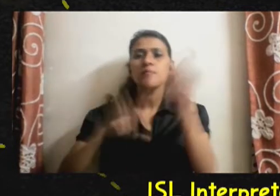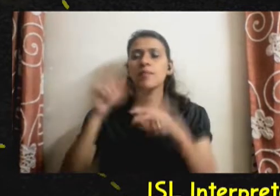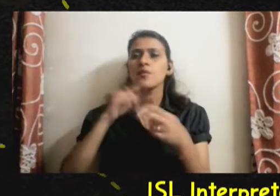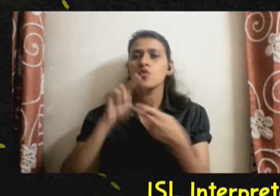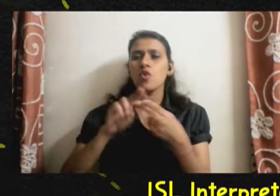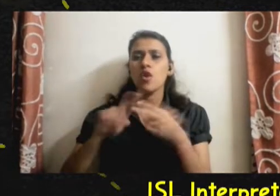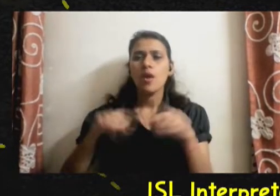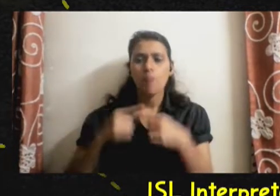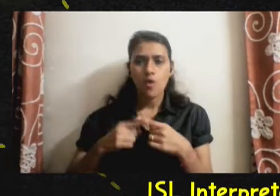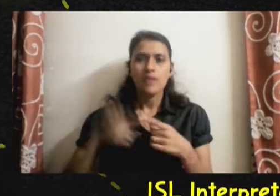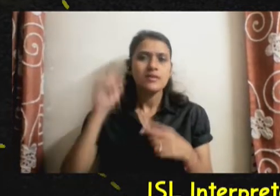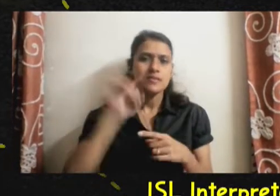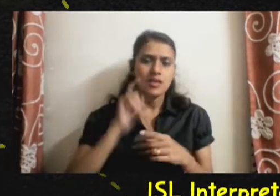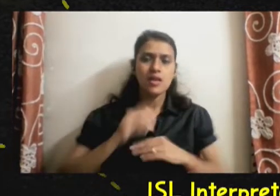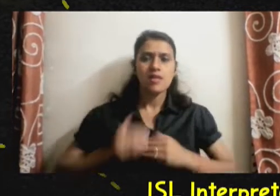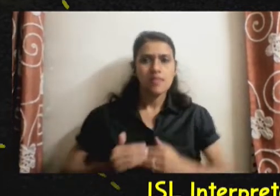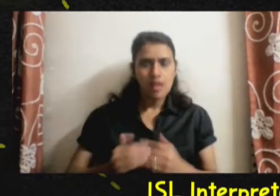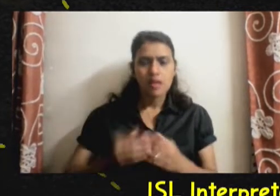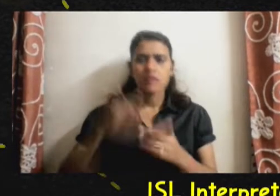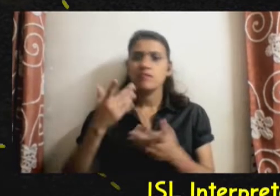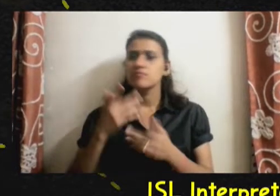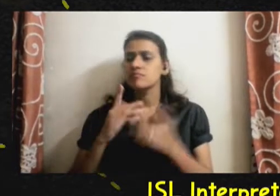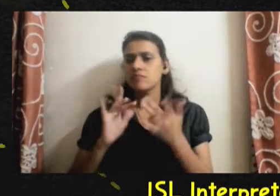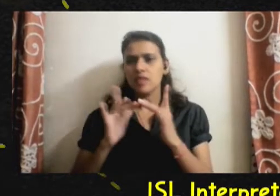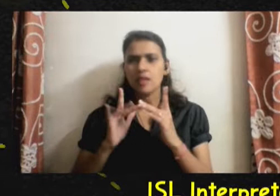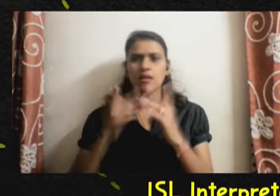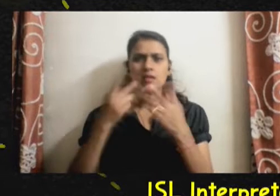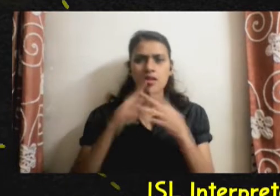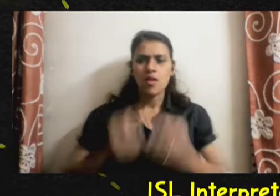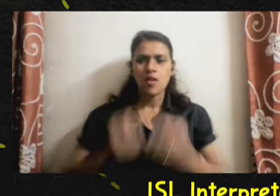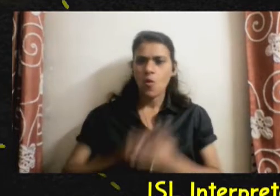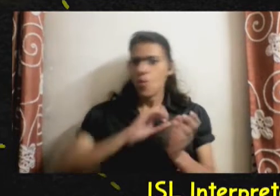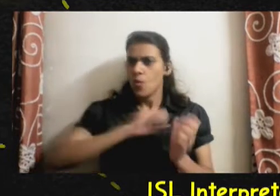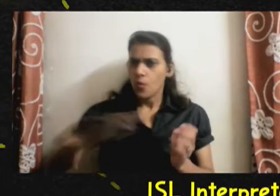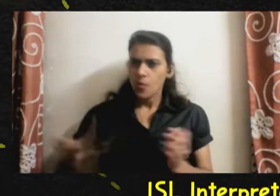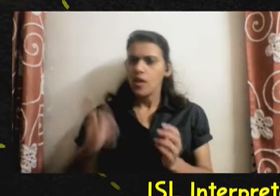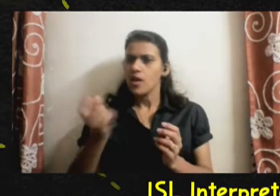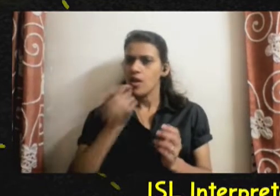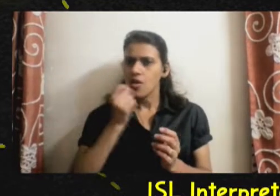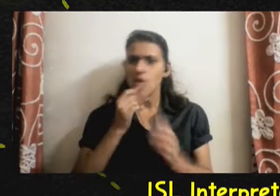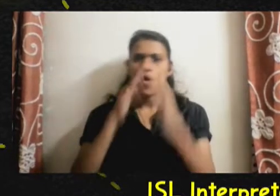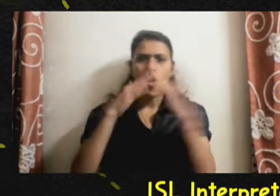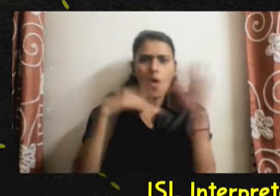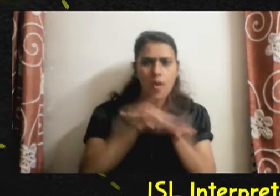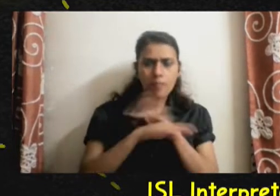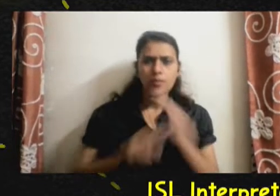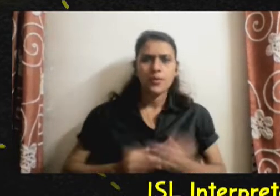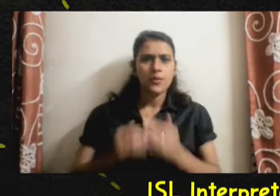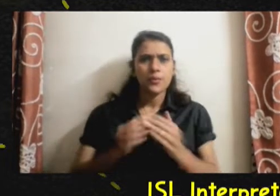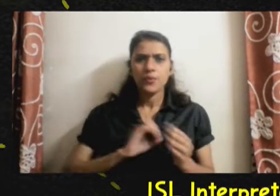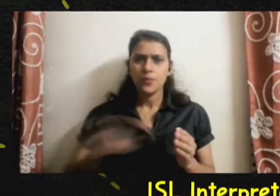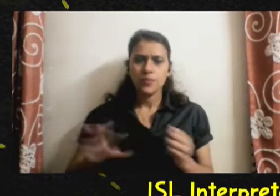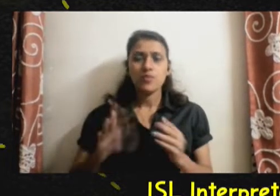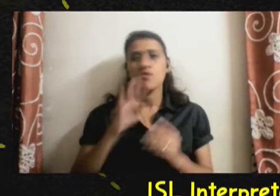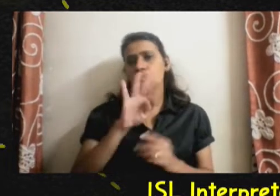reproductive health on the internet. And we realized that searches for abortion pills and home abortions had increased by